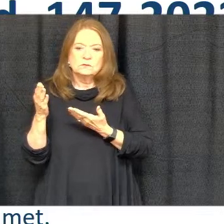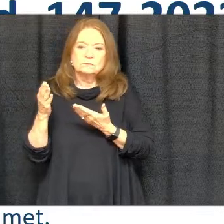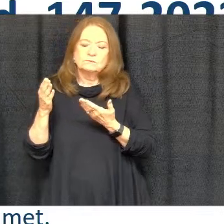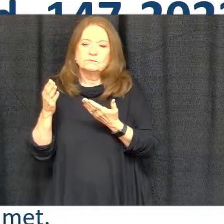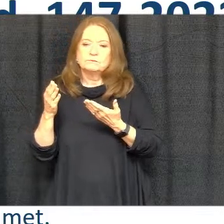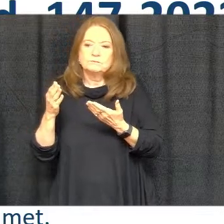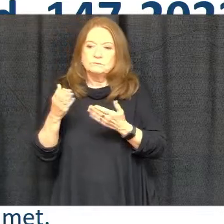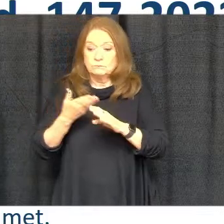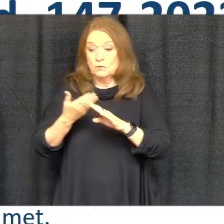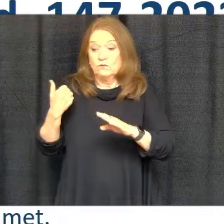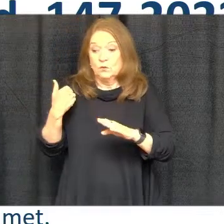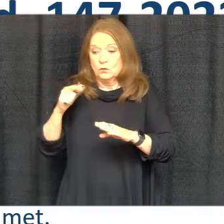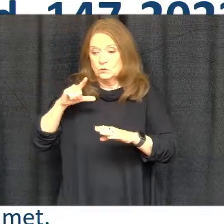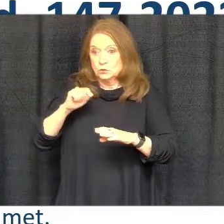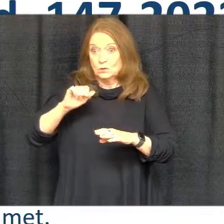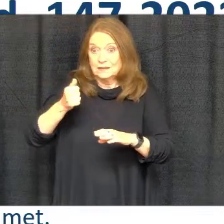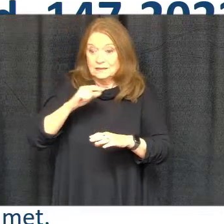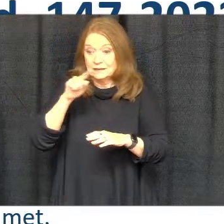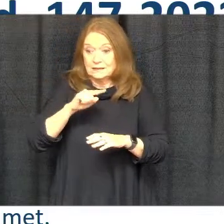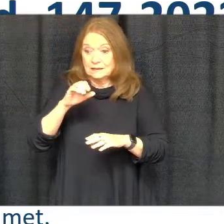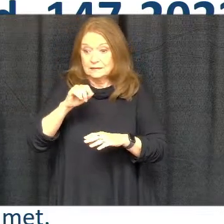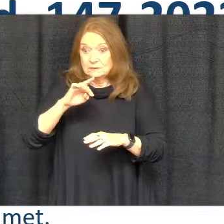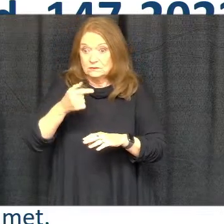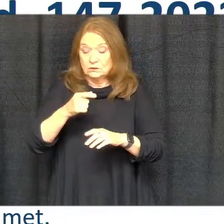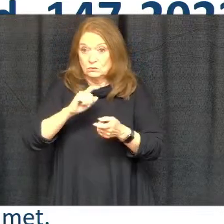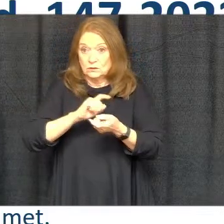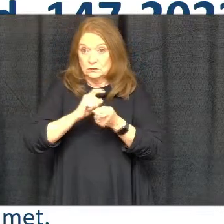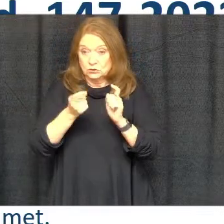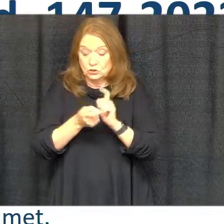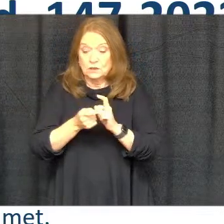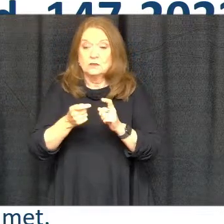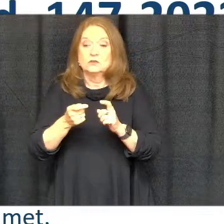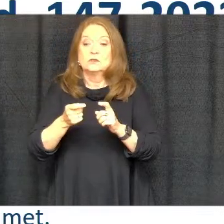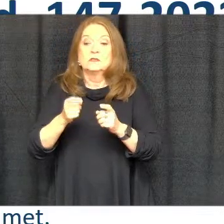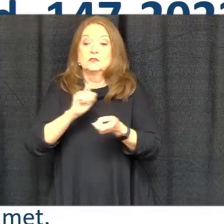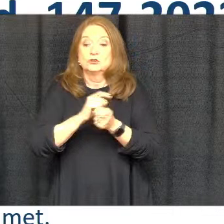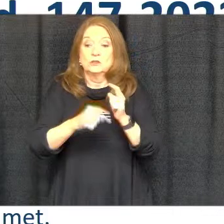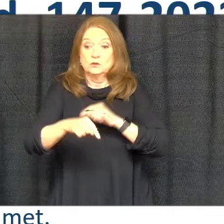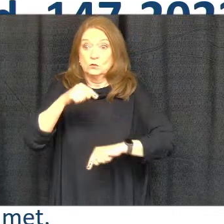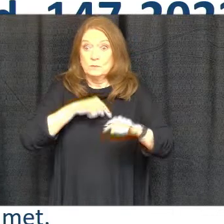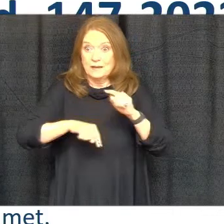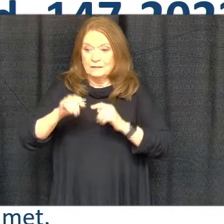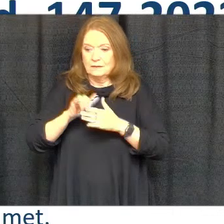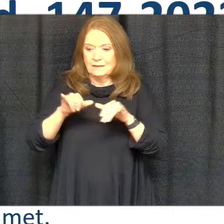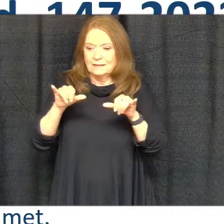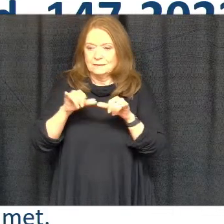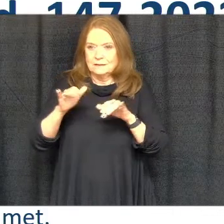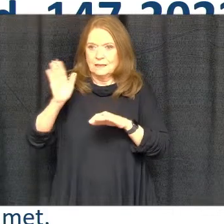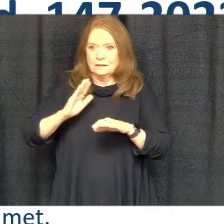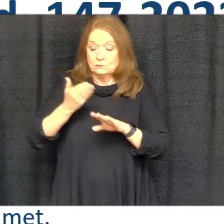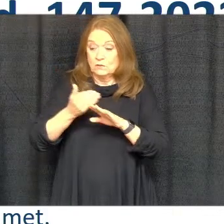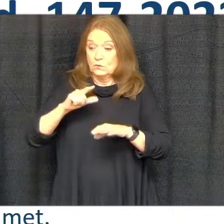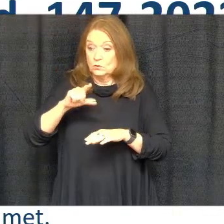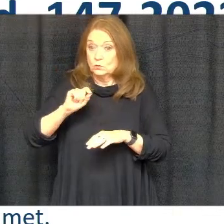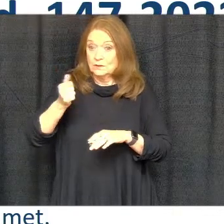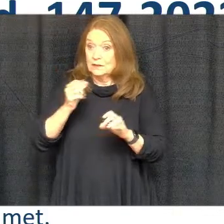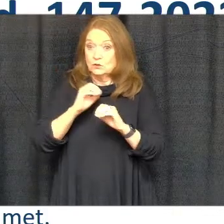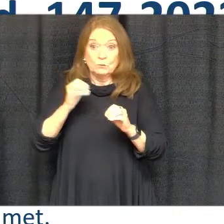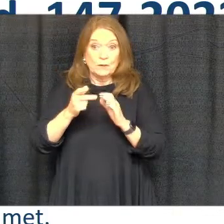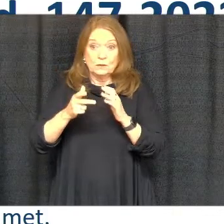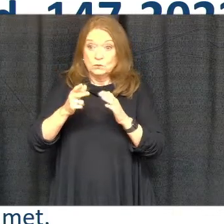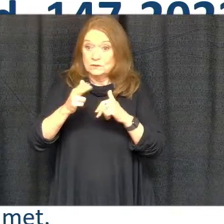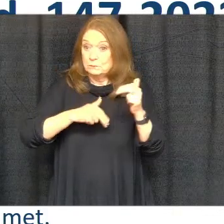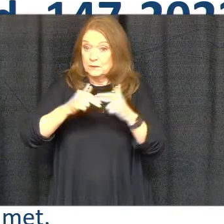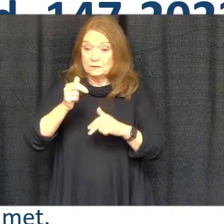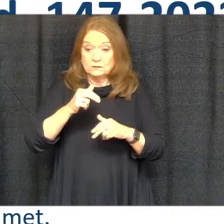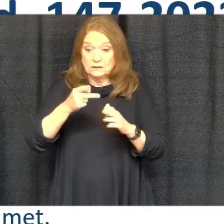prior to the 2010 zoning change, the sizes that were in place at the time. And back prior to 2010, no one was building duplexes and